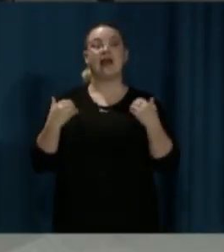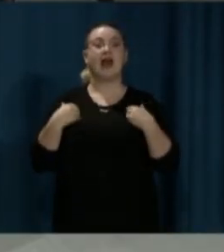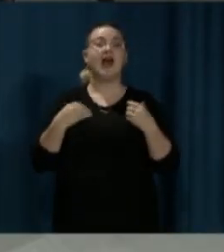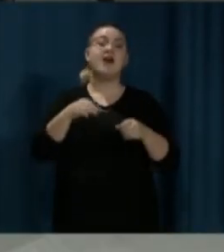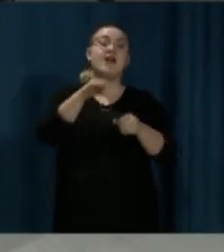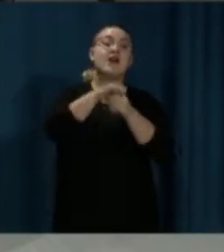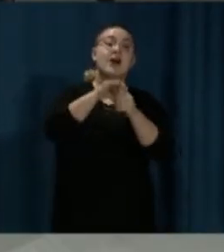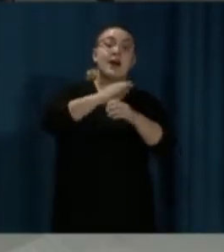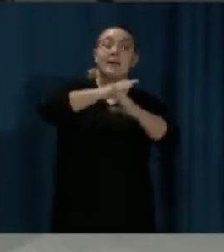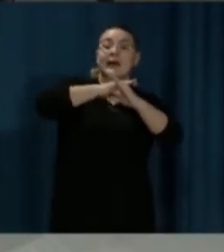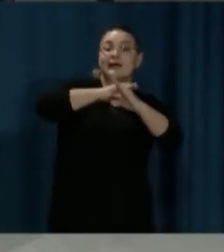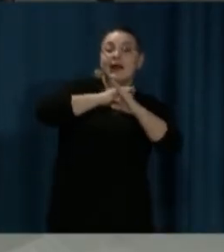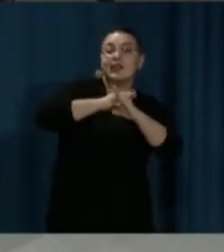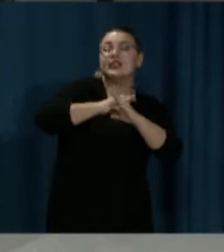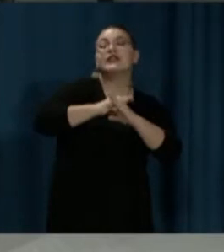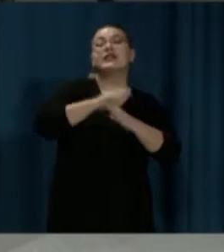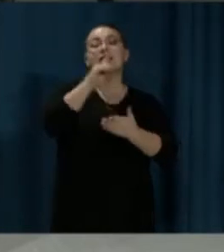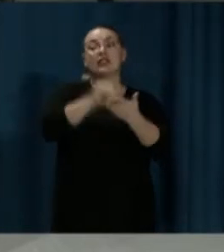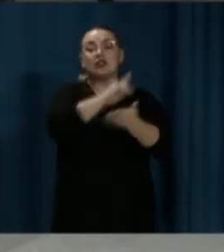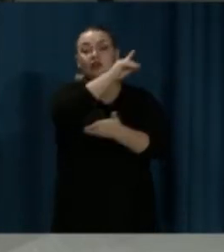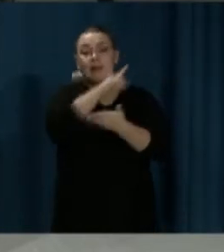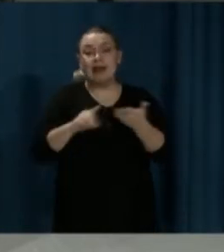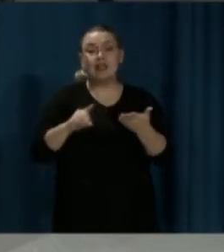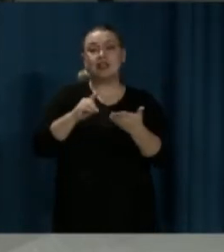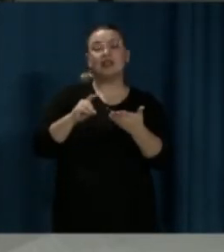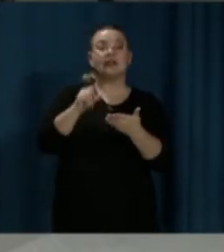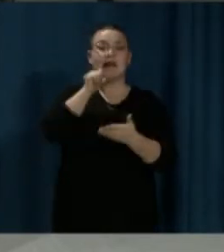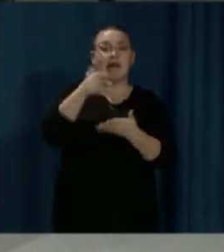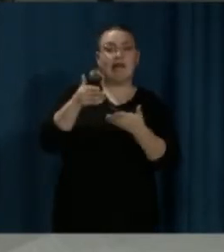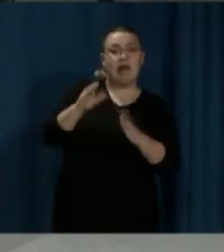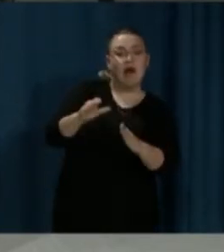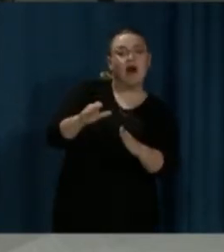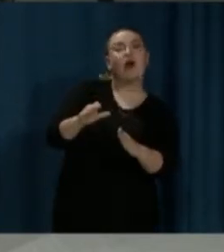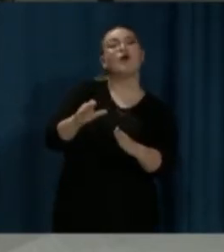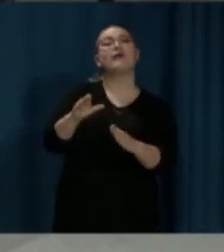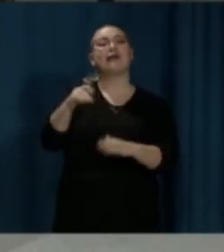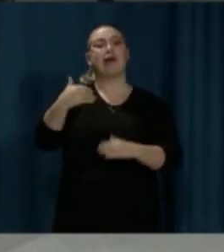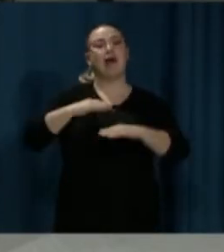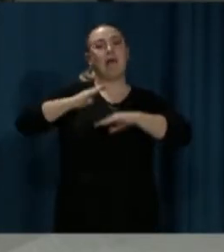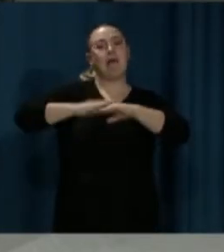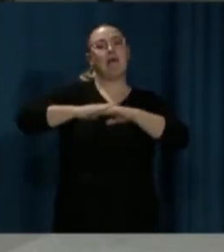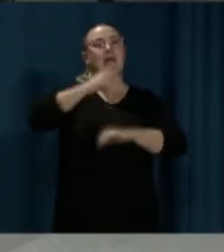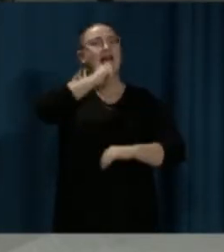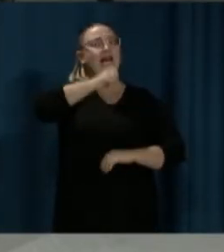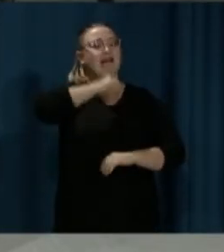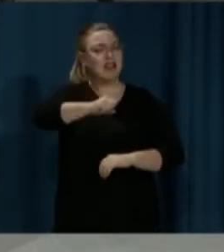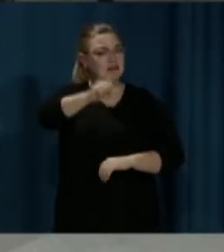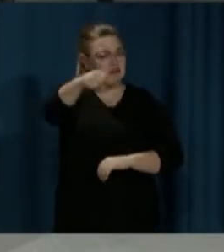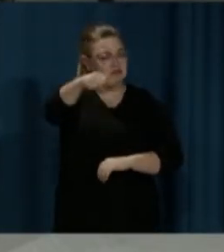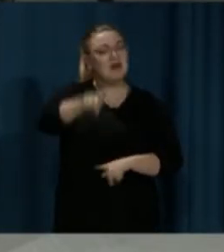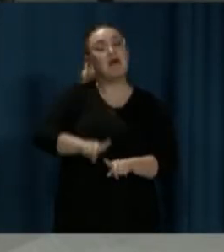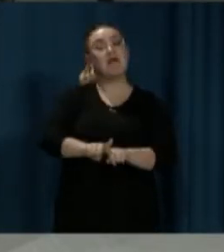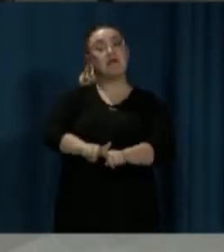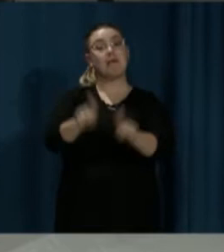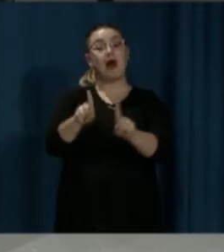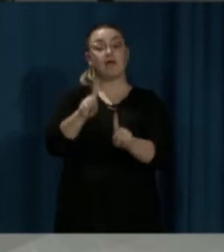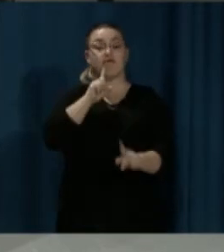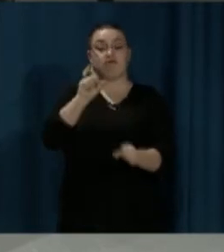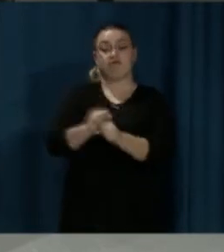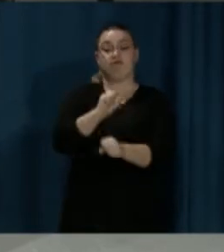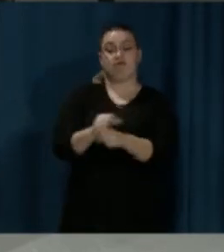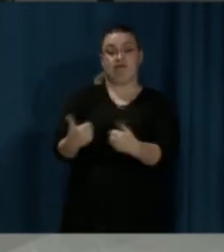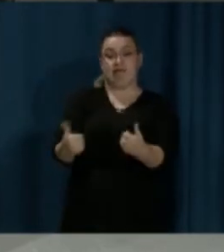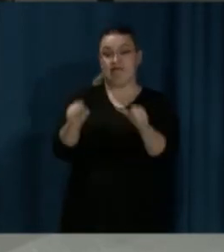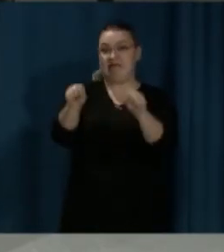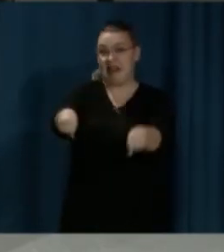outlawing discrimination based on race or gender, setting a minimum age limit, but that statement of a fundamental right to cast a